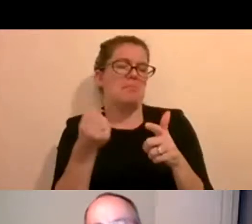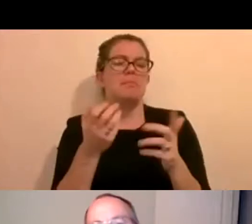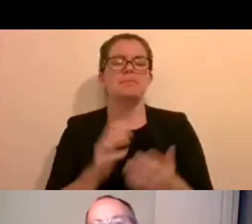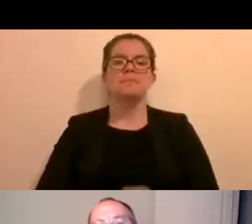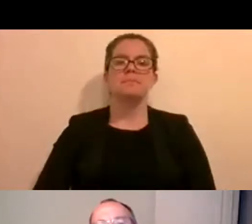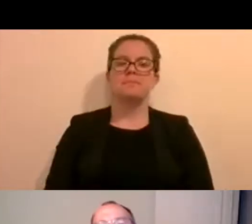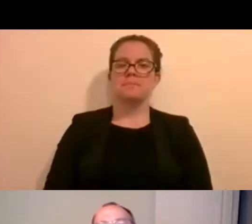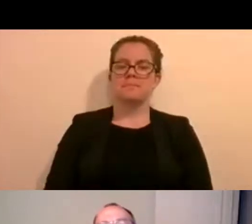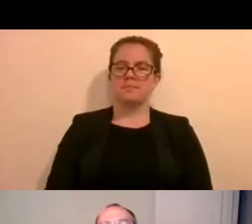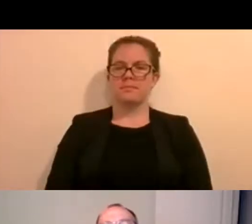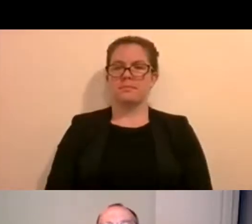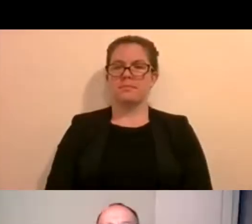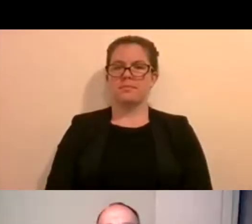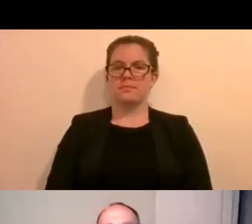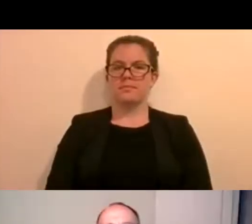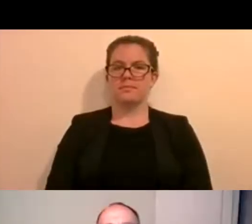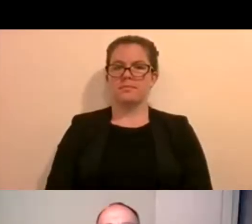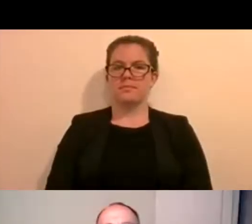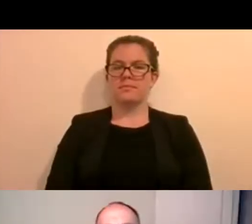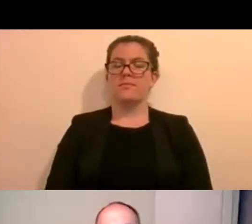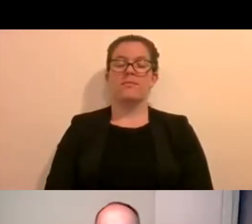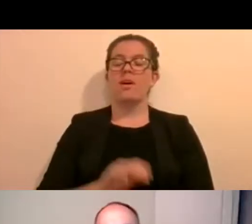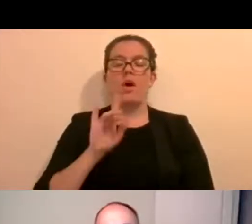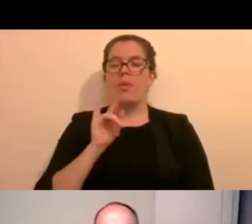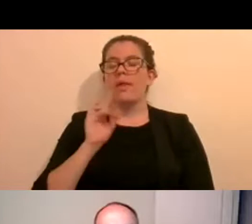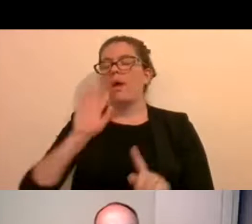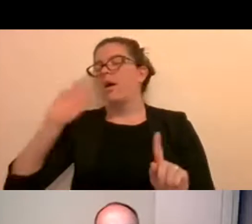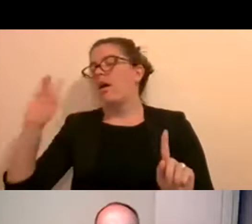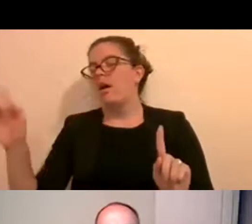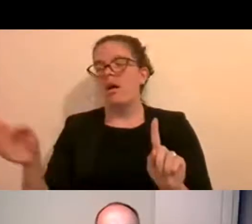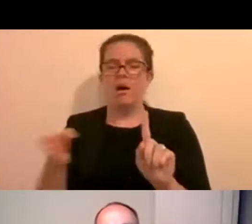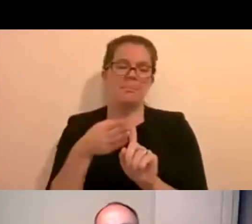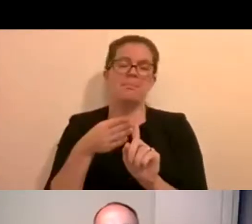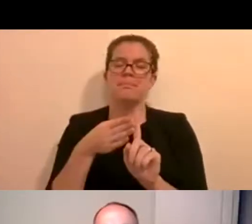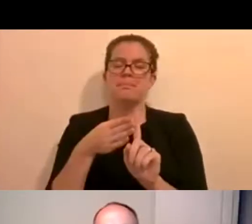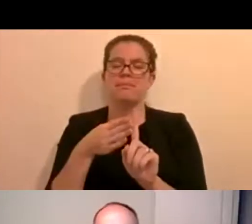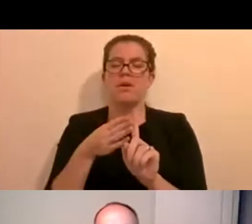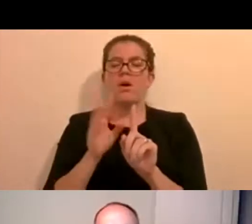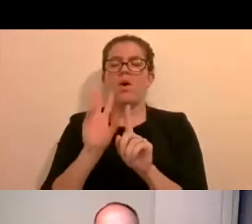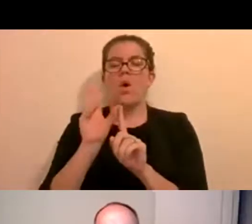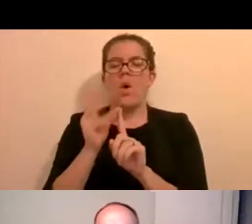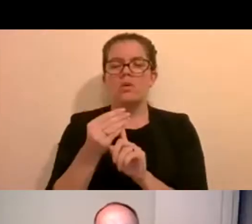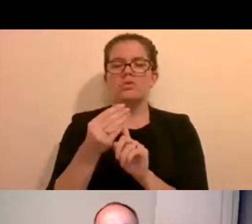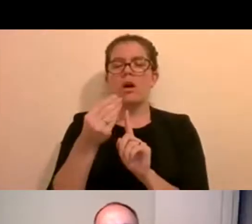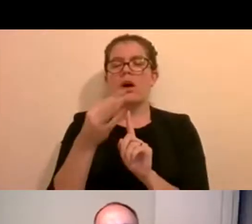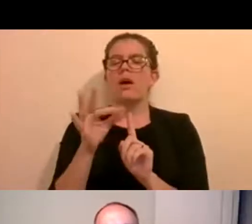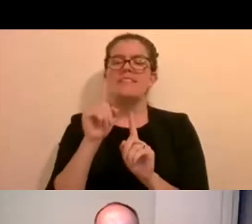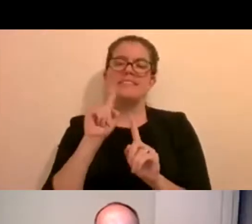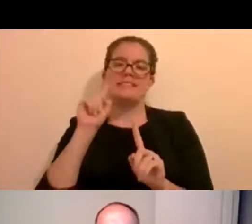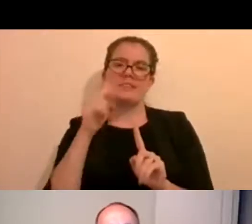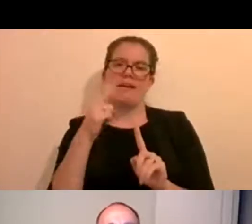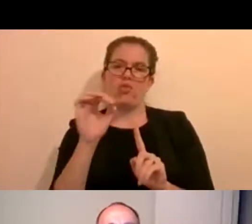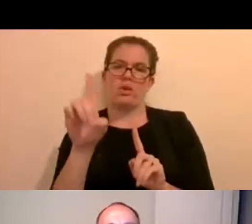back to this whole idea of the culture of deafhood, that's also a part of this whole sense